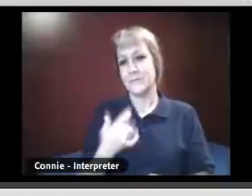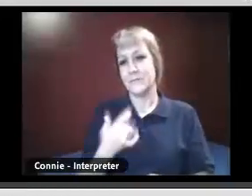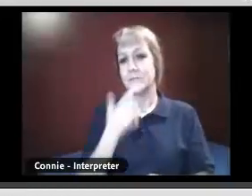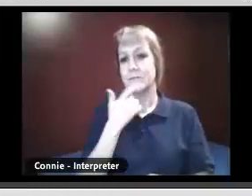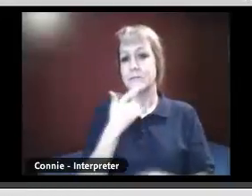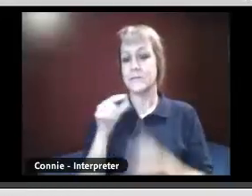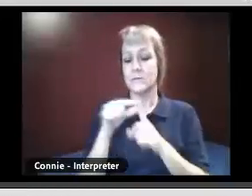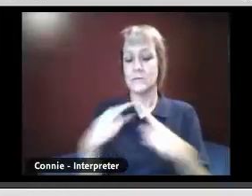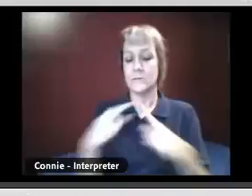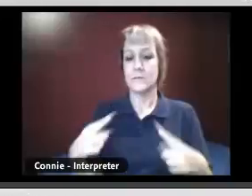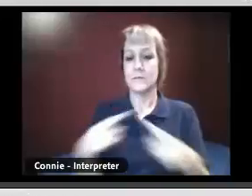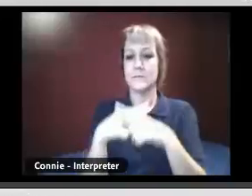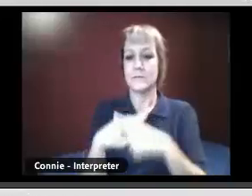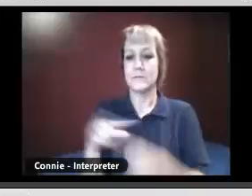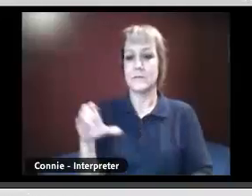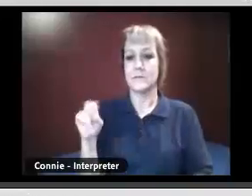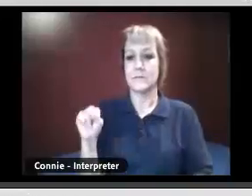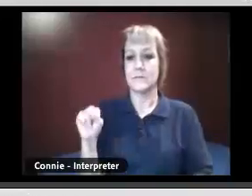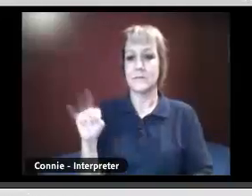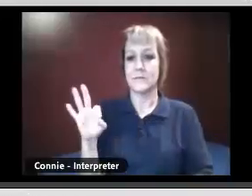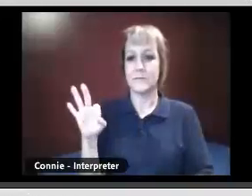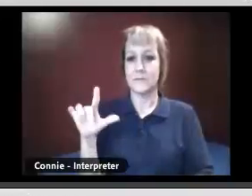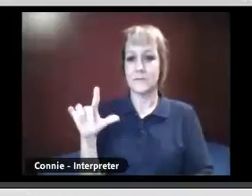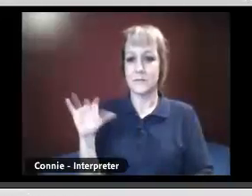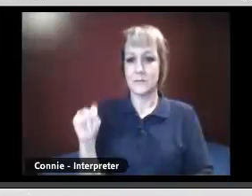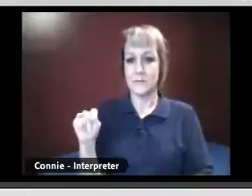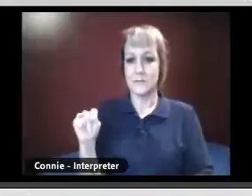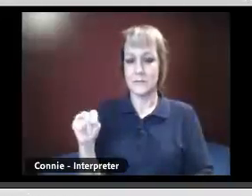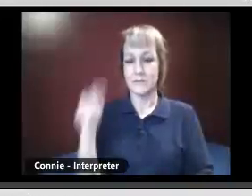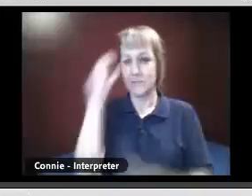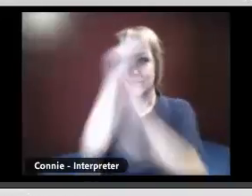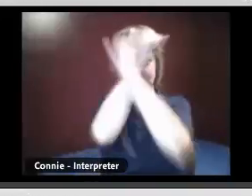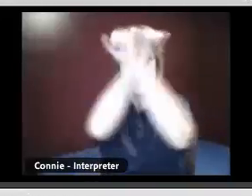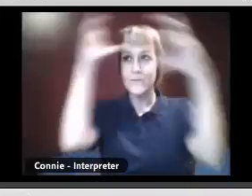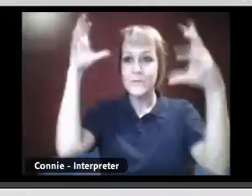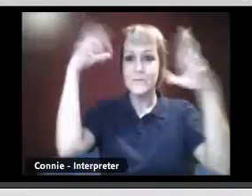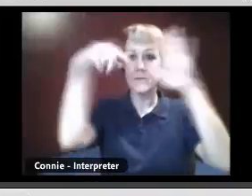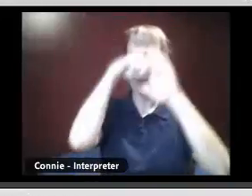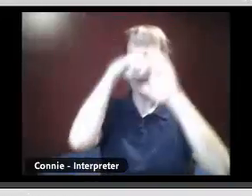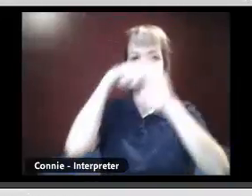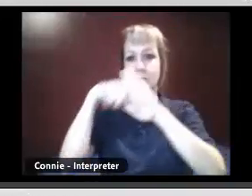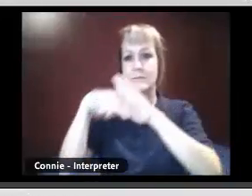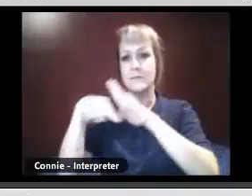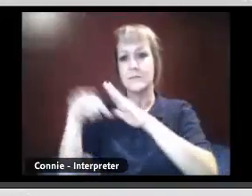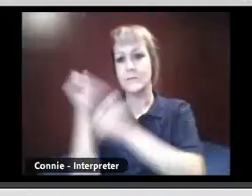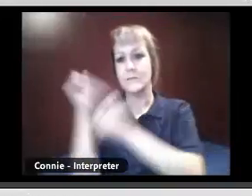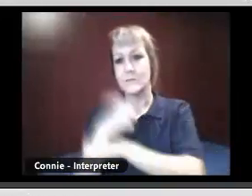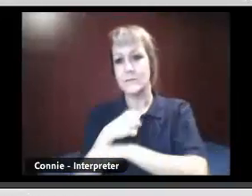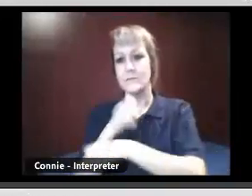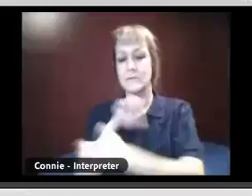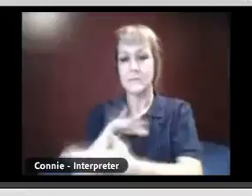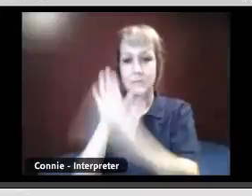conflict, we get a variety of pictures in our mind. That can be a negative, can be a fight, can be a confrontation.